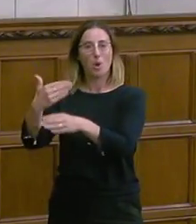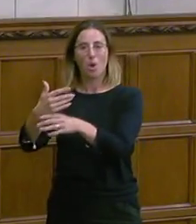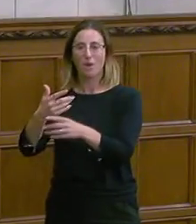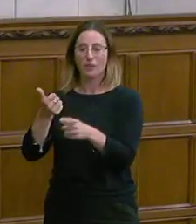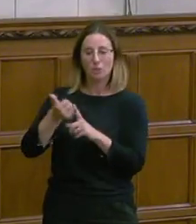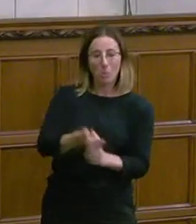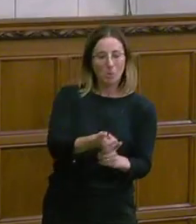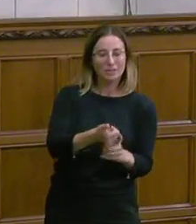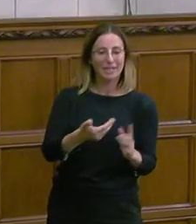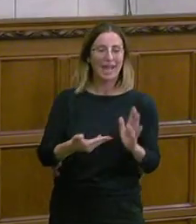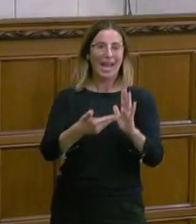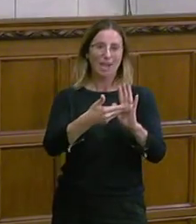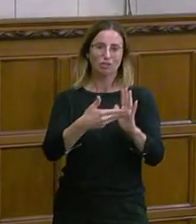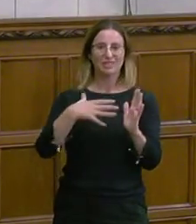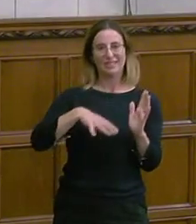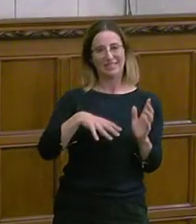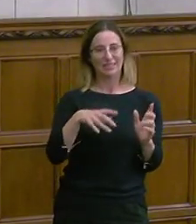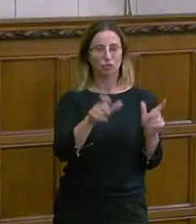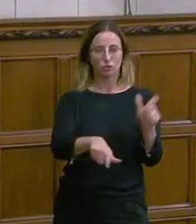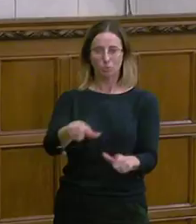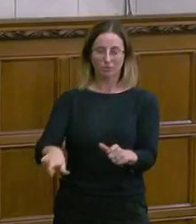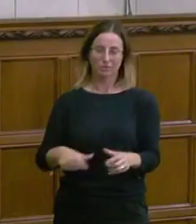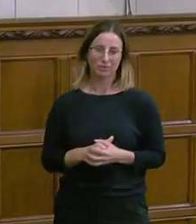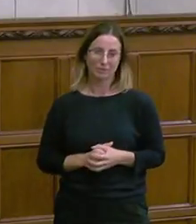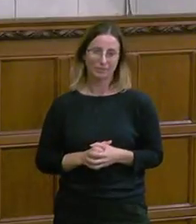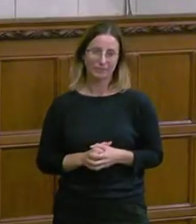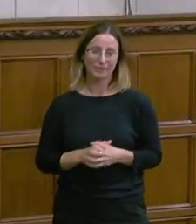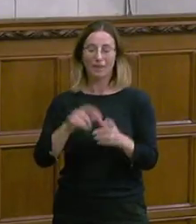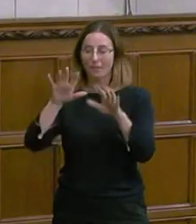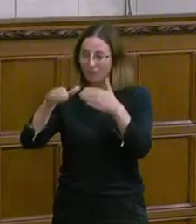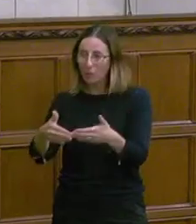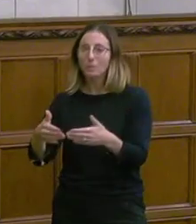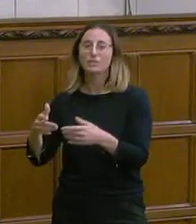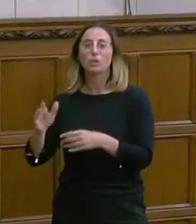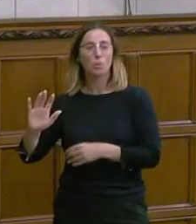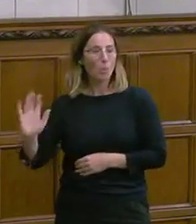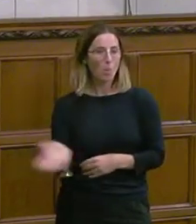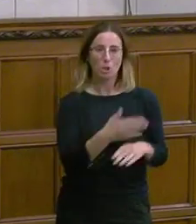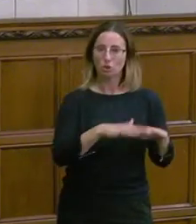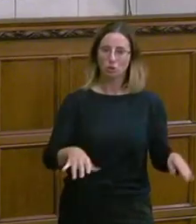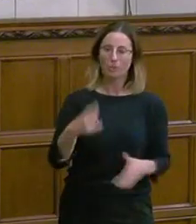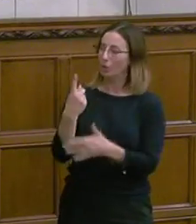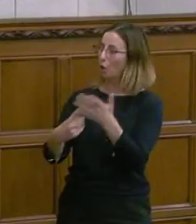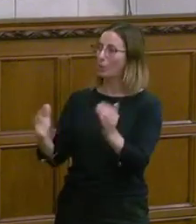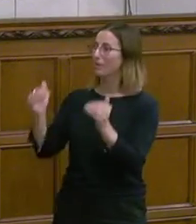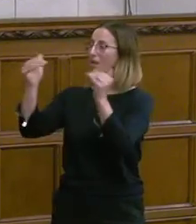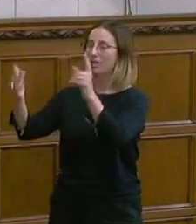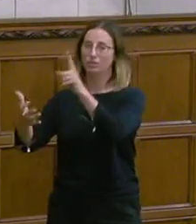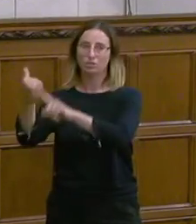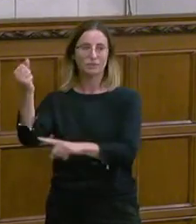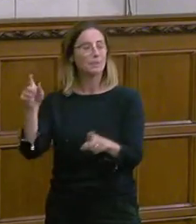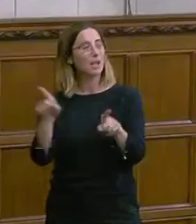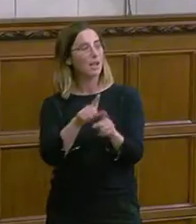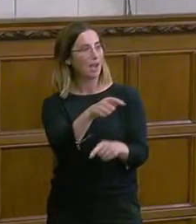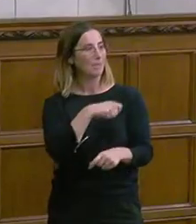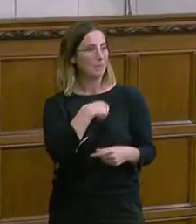and encourage schools to focus on all pupils, not just the highest achievers. As the member for Poplar and Limehouse stated,